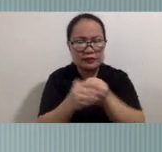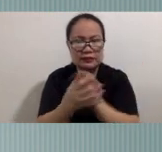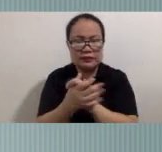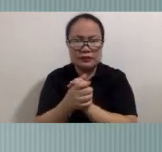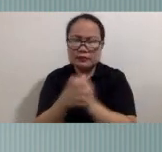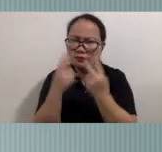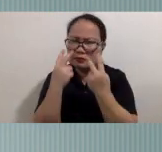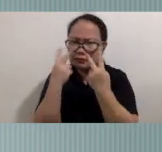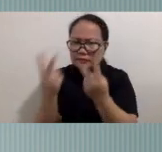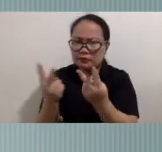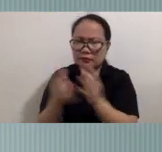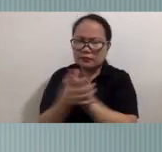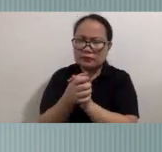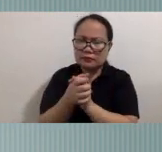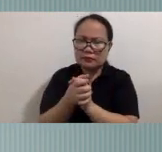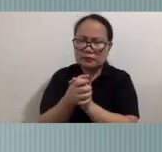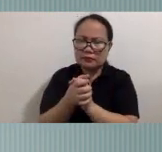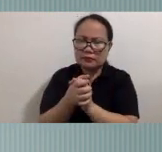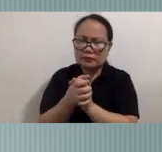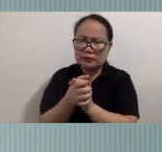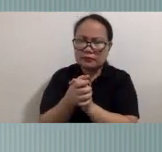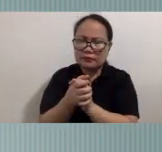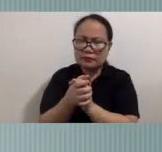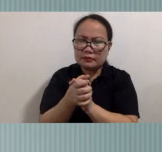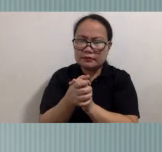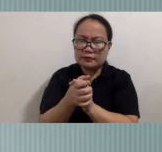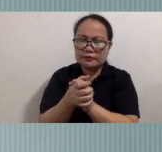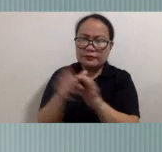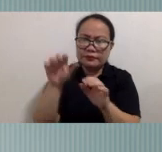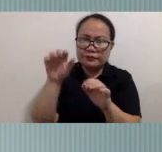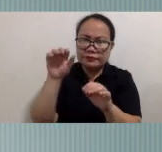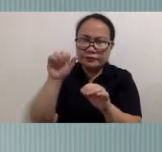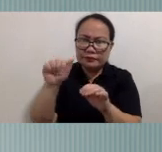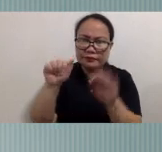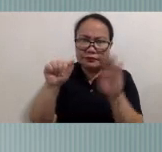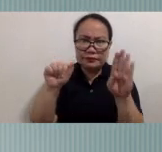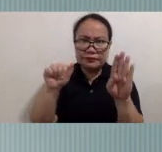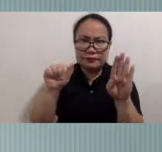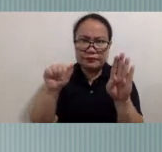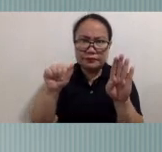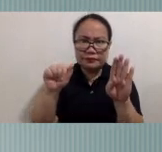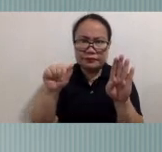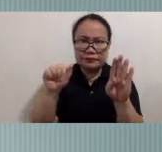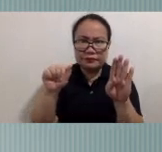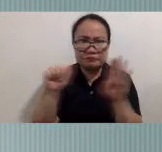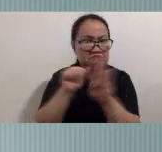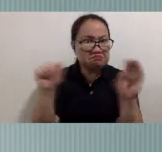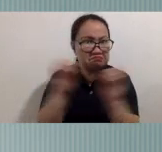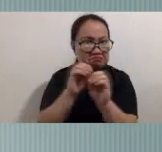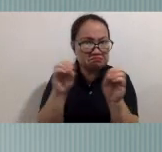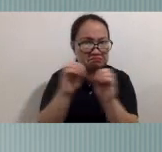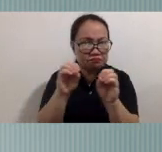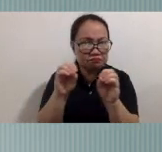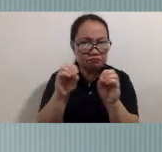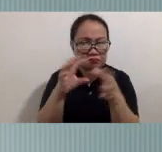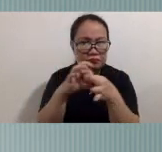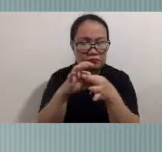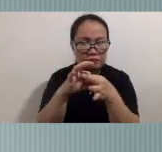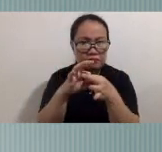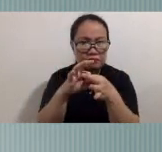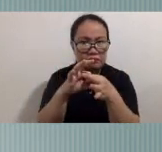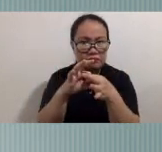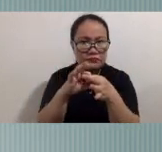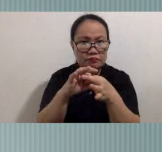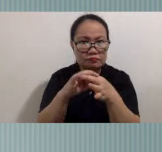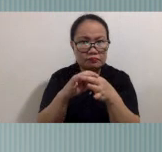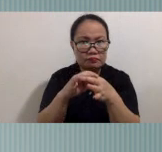Next. So, this one is, since yung union ni A and B ang hindi shaded dito, so, ibig sabihin,